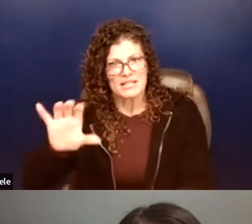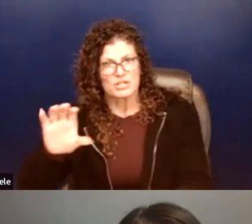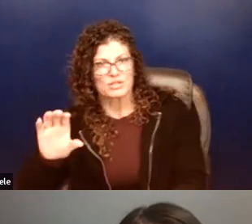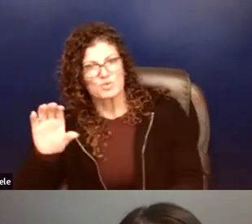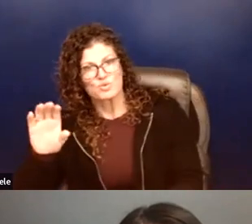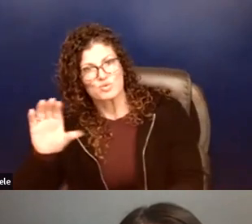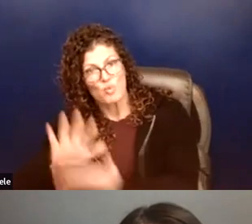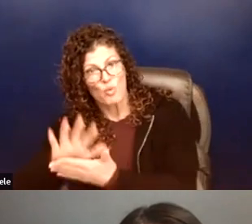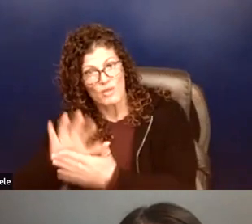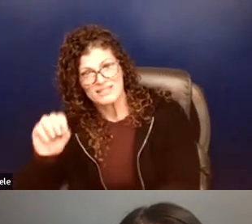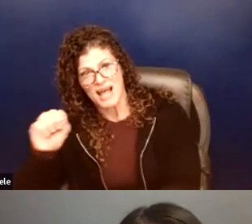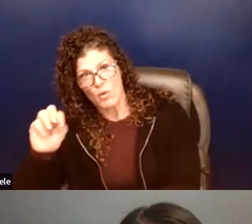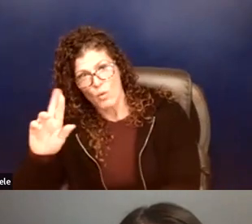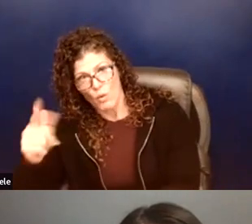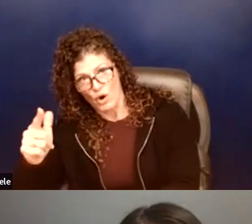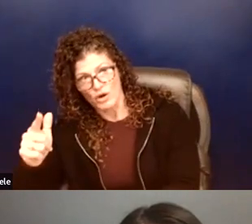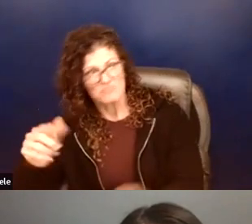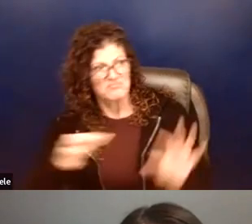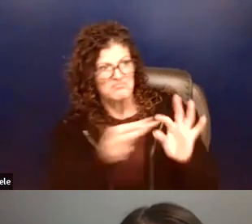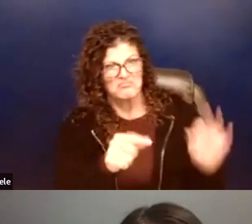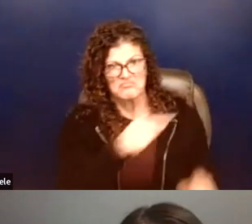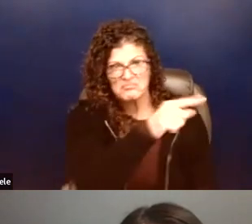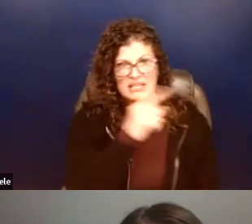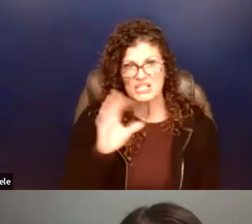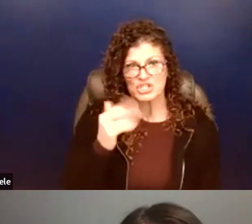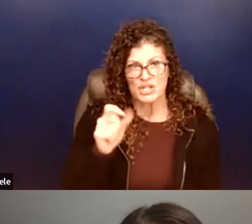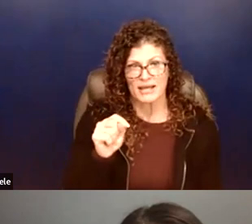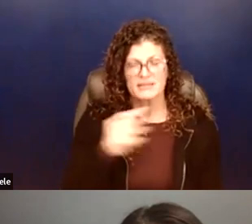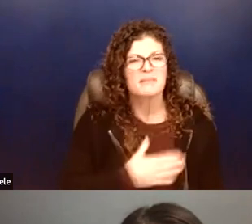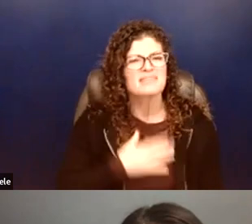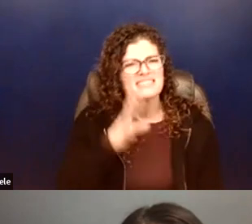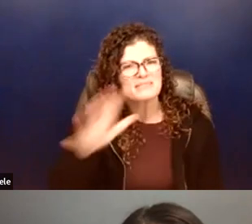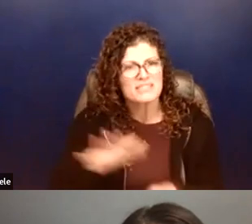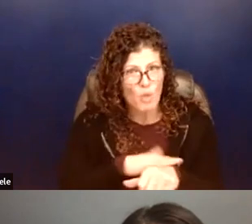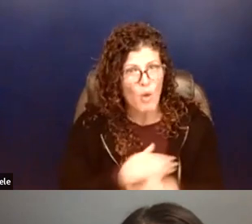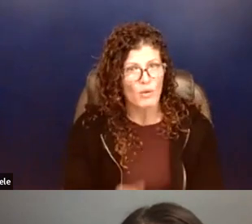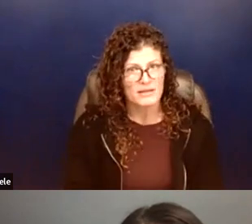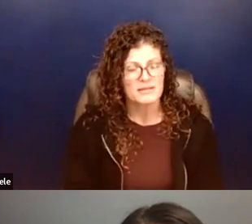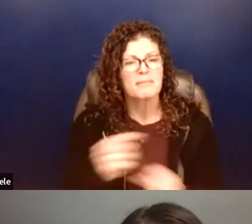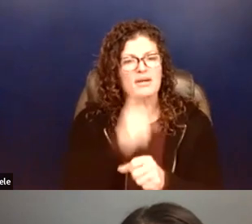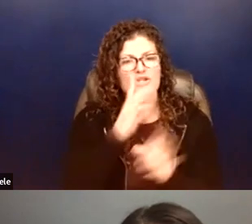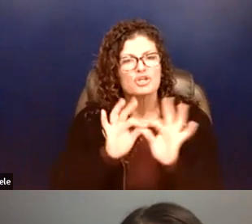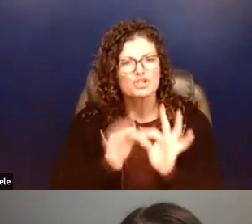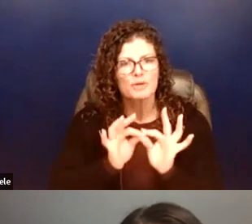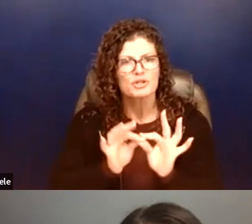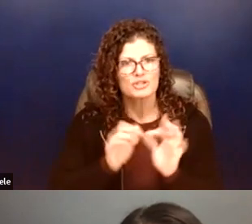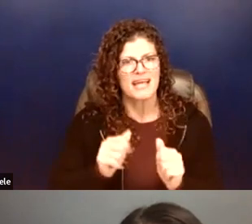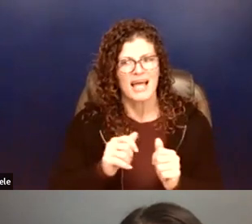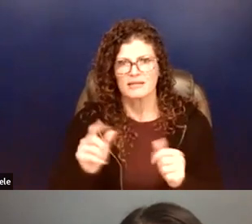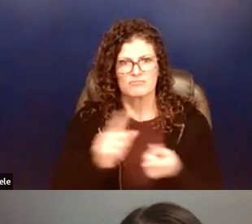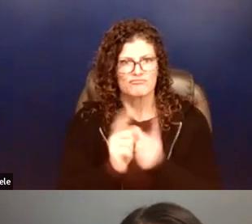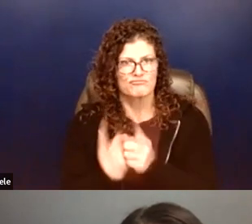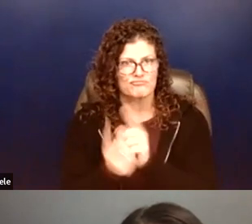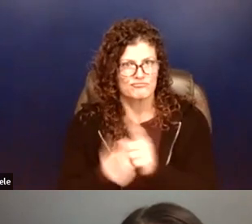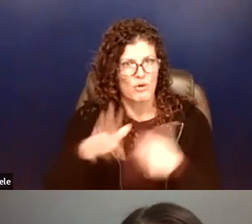superintendentsearch@bostonpublicschools.org. As a reminder, please speak slowly so our interpreters can translate all